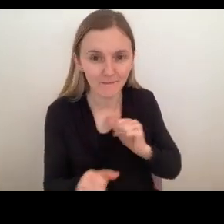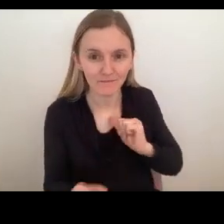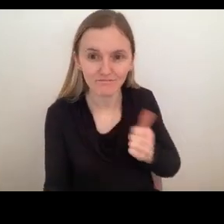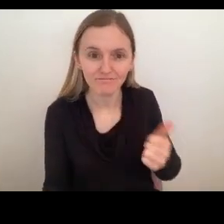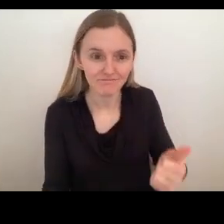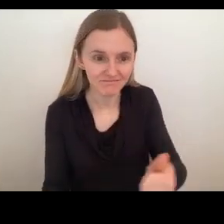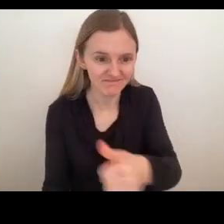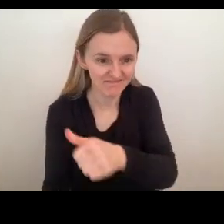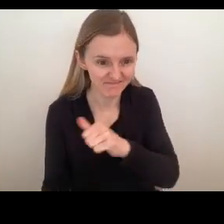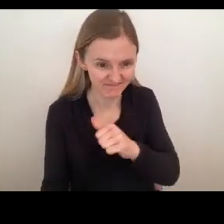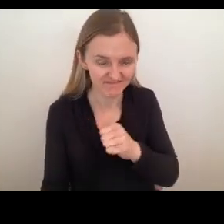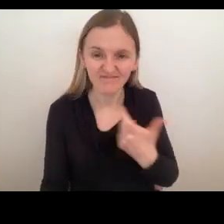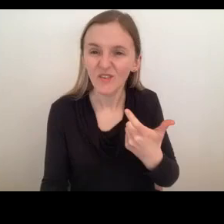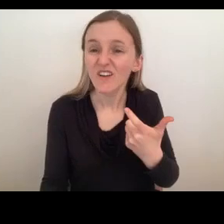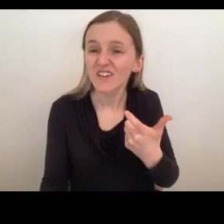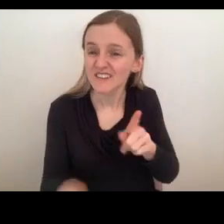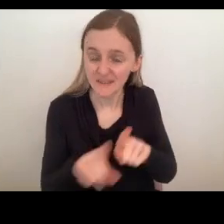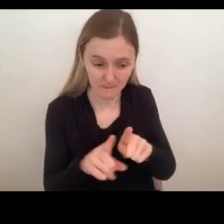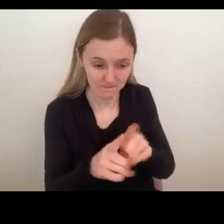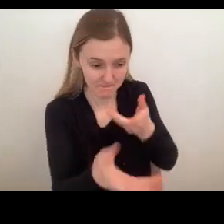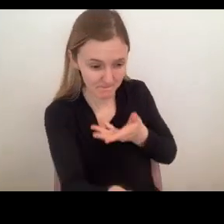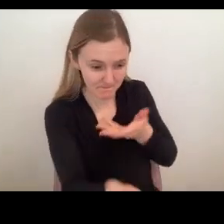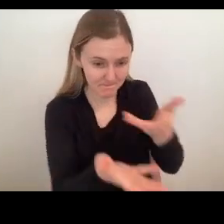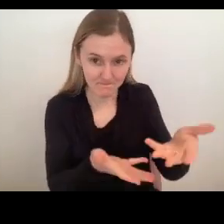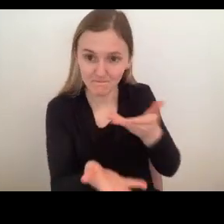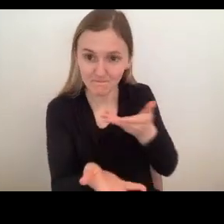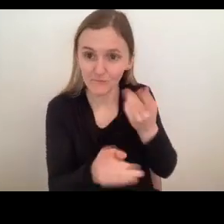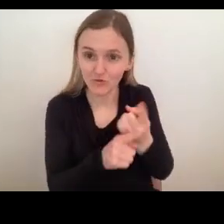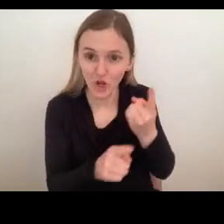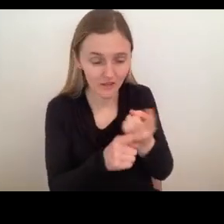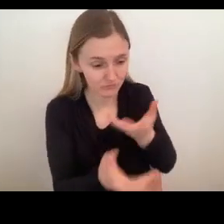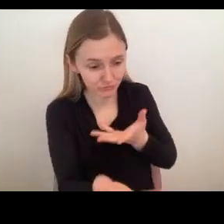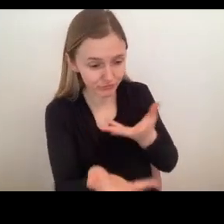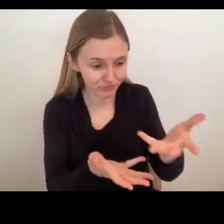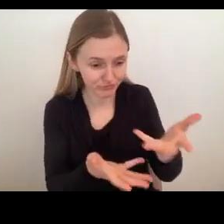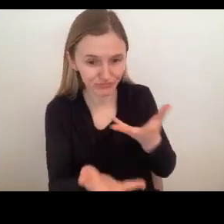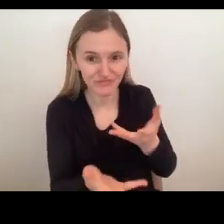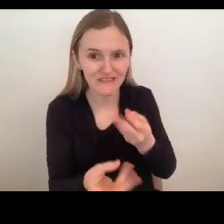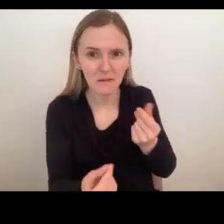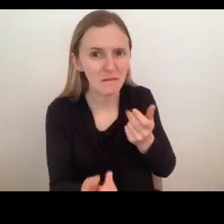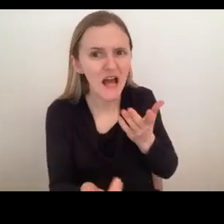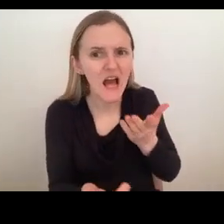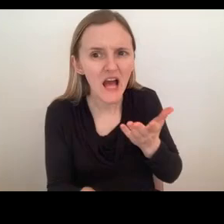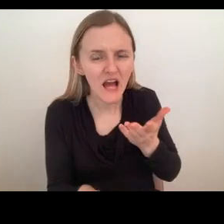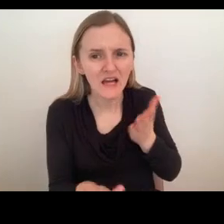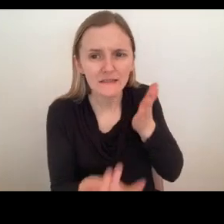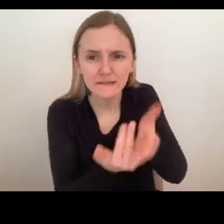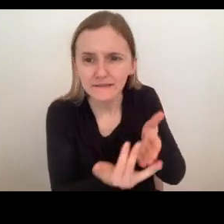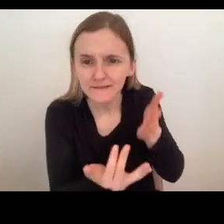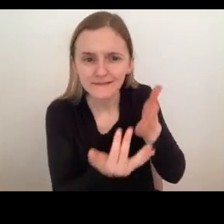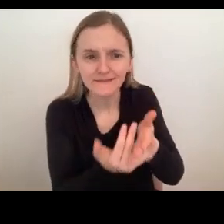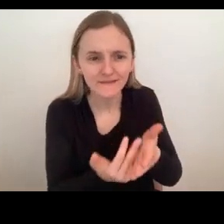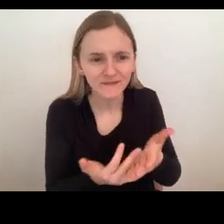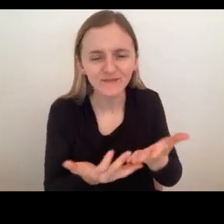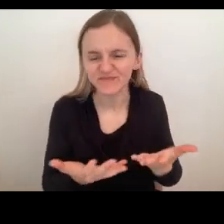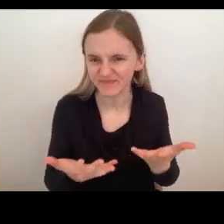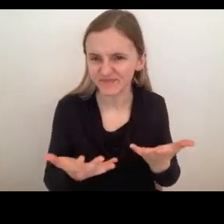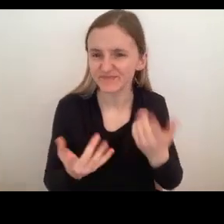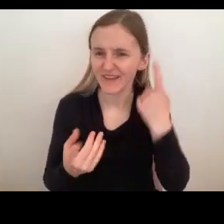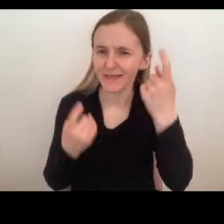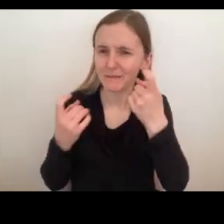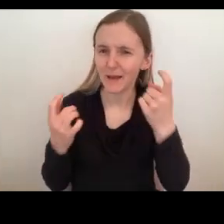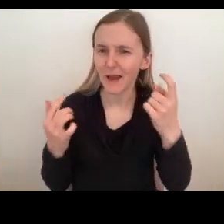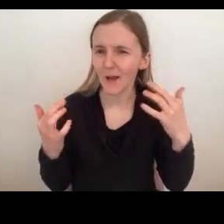turn taking within conversations can sometimes be challenging for some of our young people. And then thinking about that hyperactive element